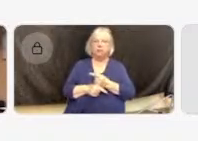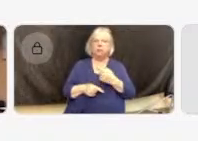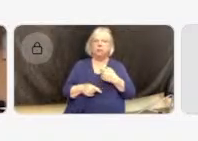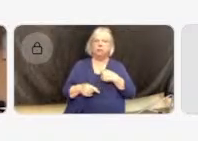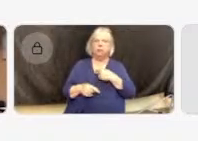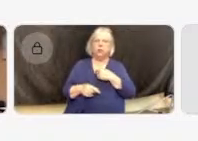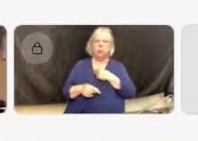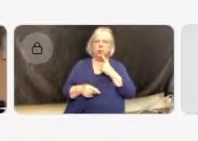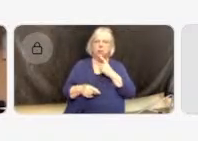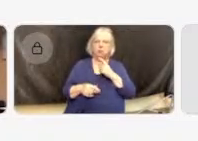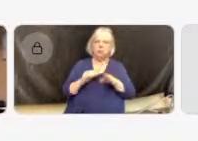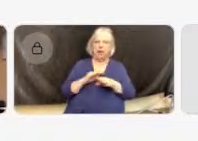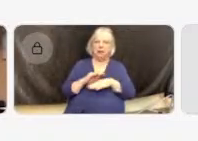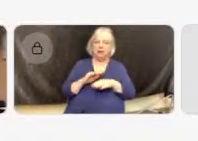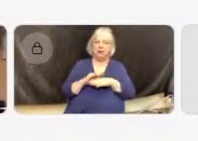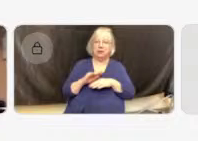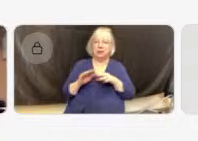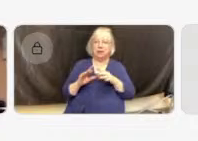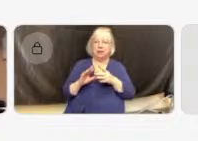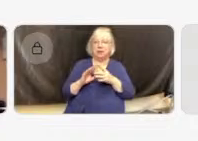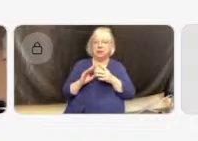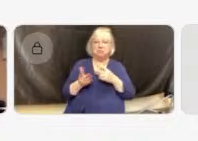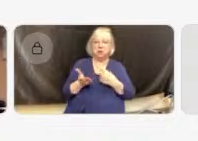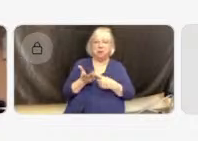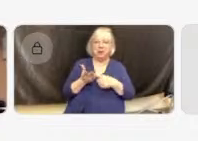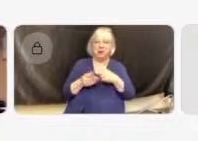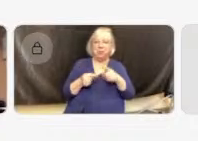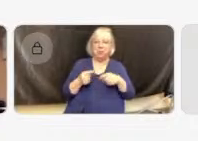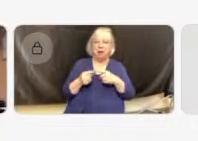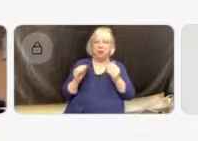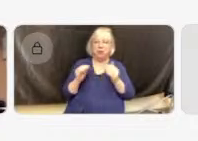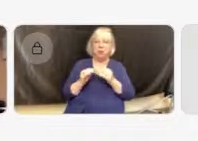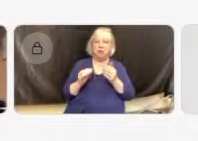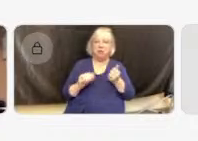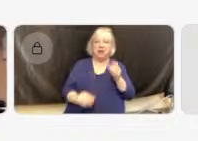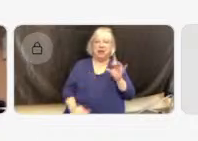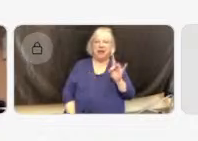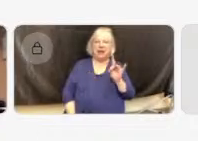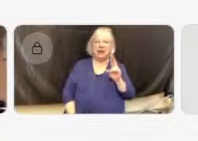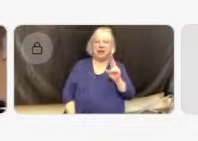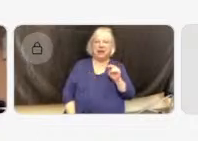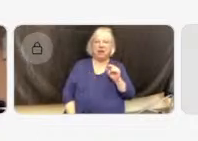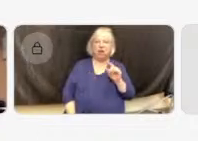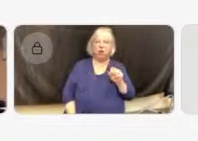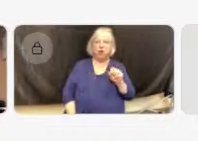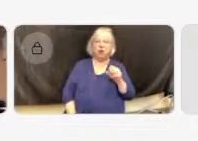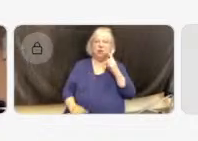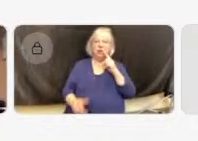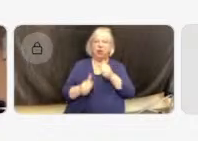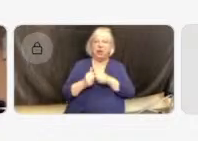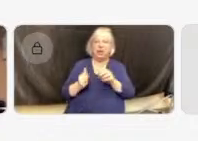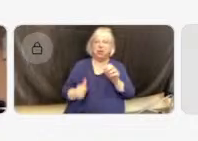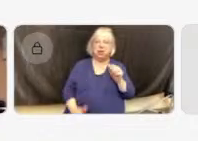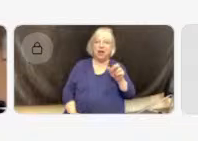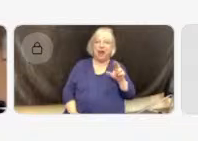we're essentially talking about the equivalent of a 18 unit per acre as described in a multifamily district, which is, a